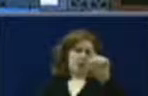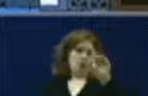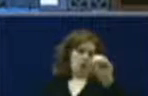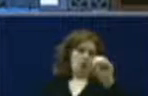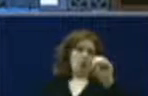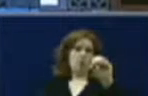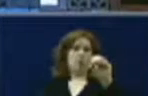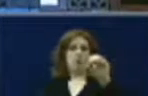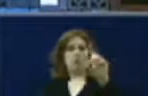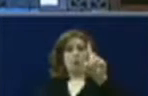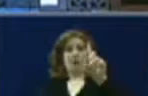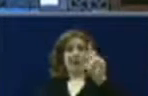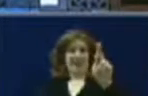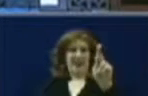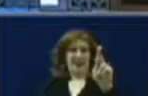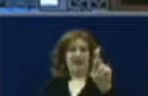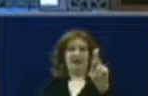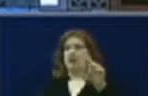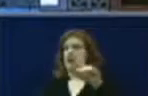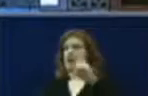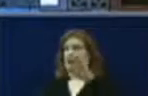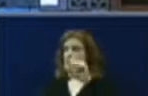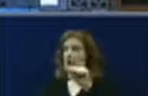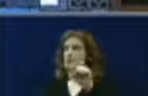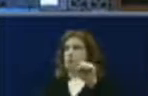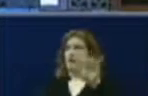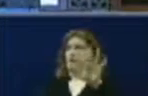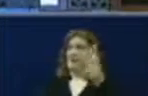61.8101K and KRS